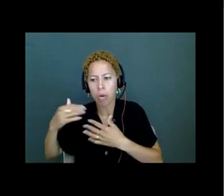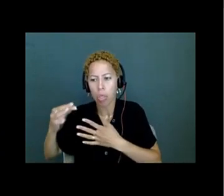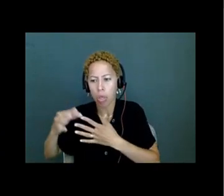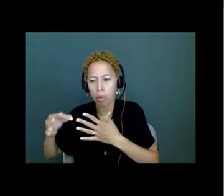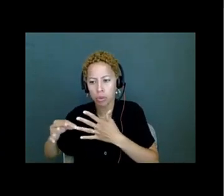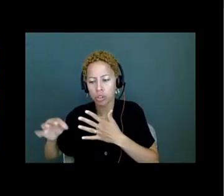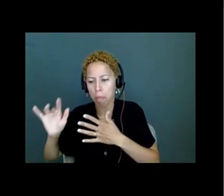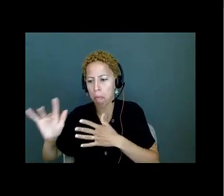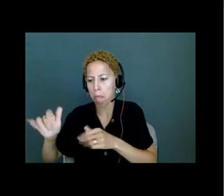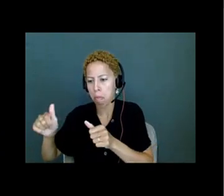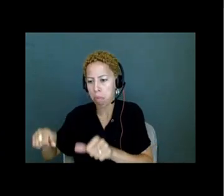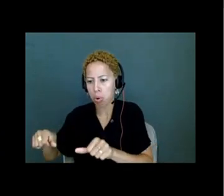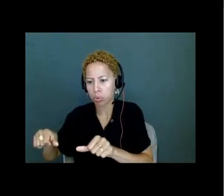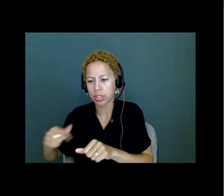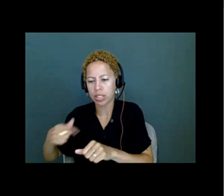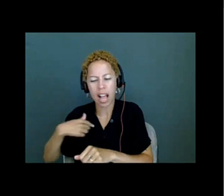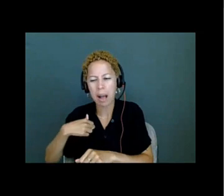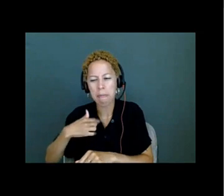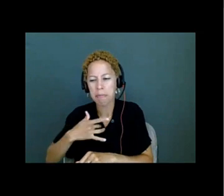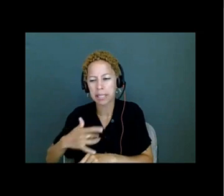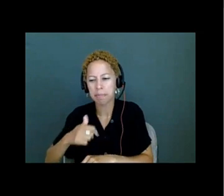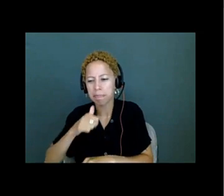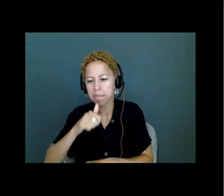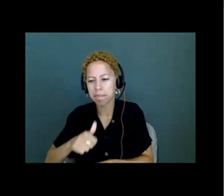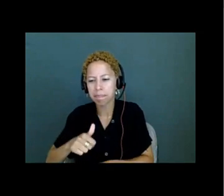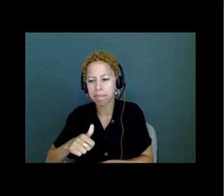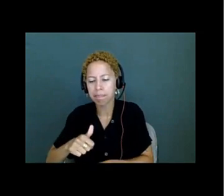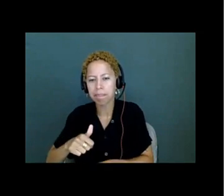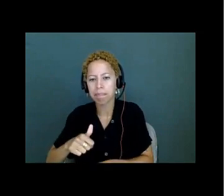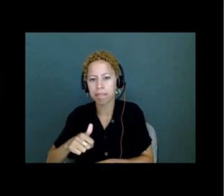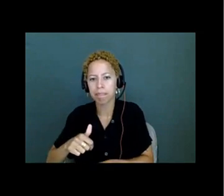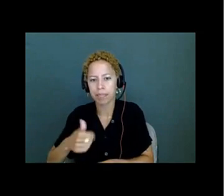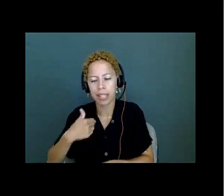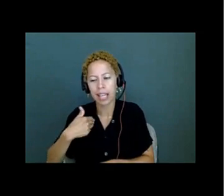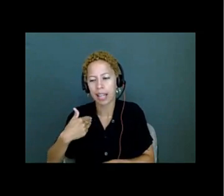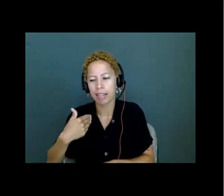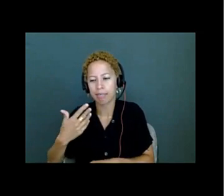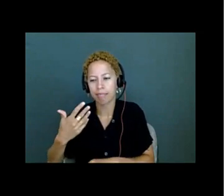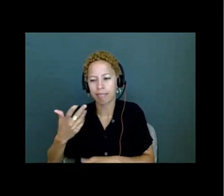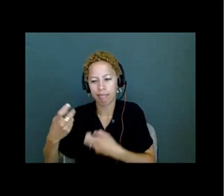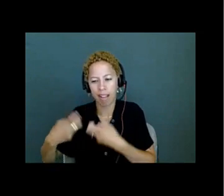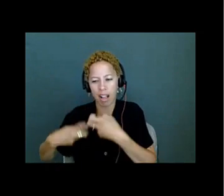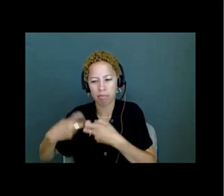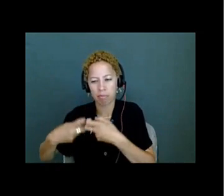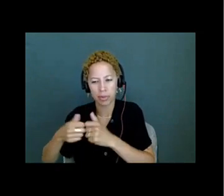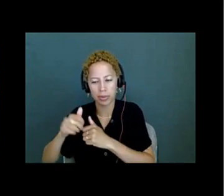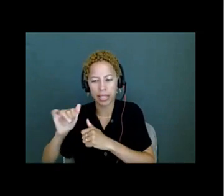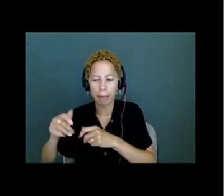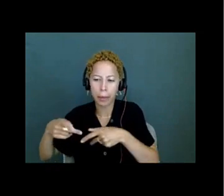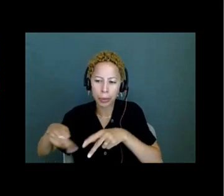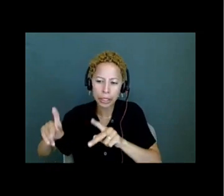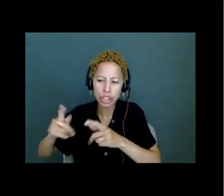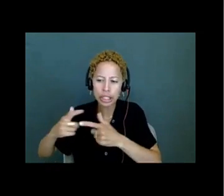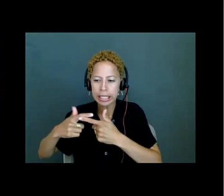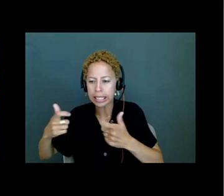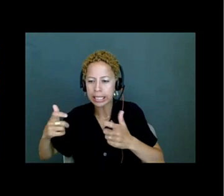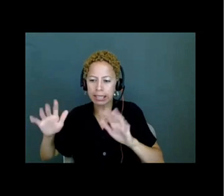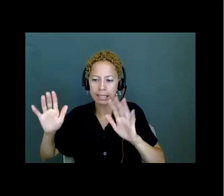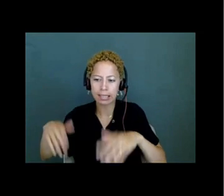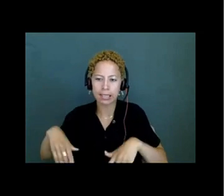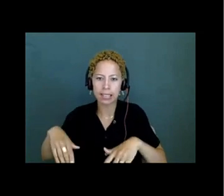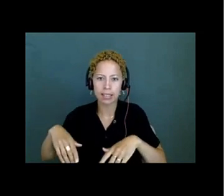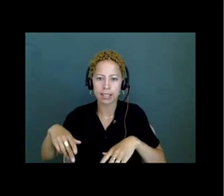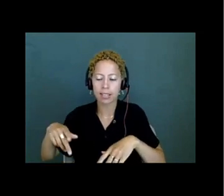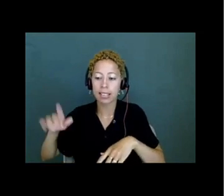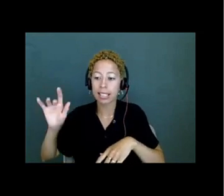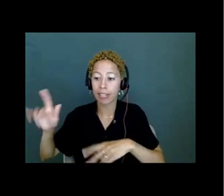post from there. I don't do that. Monica knows this. I have problems with permissions. When it tells me I'm giving them permission